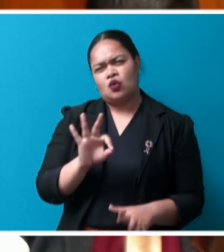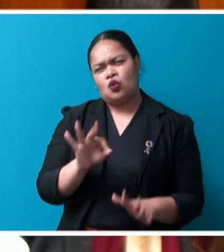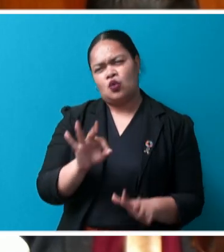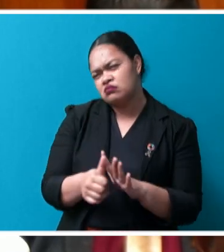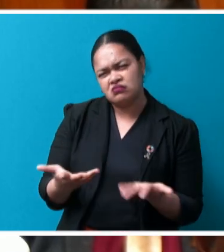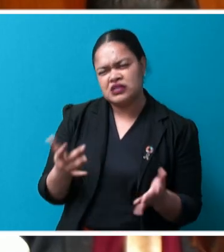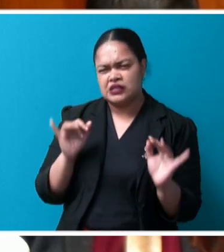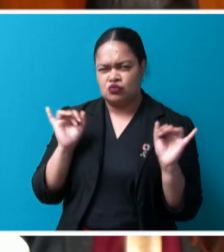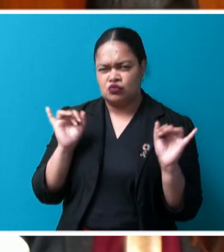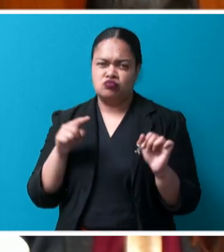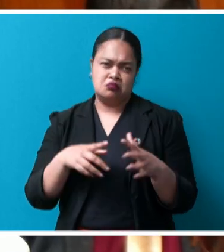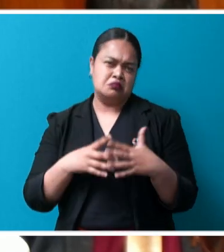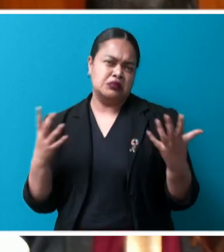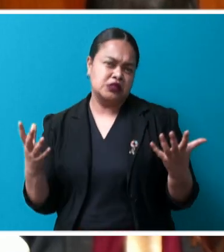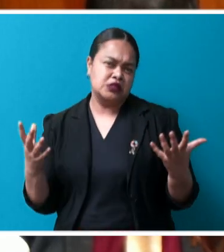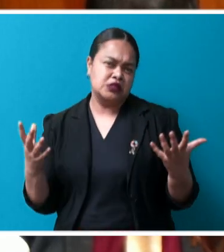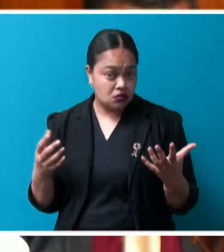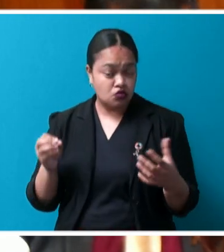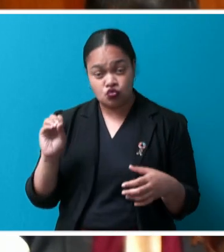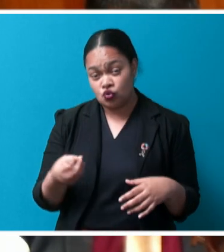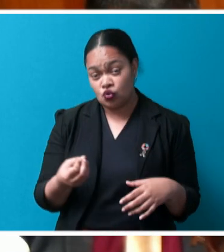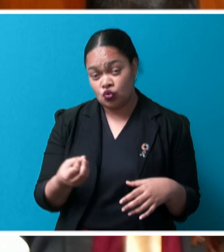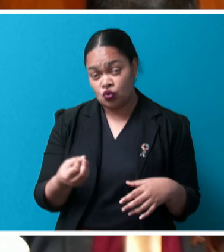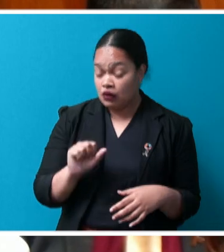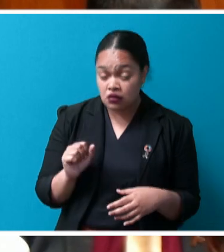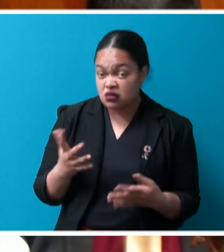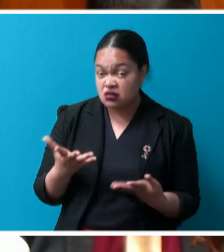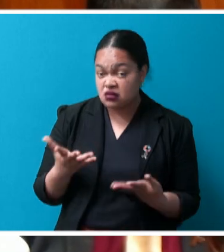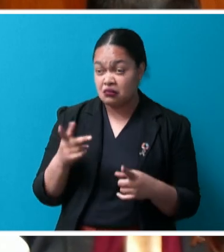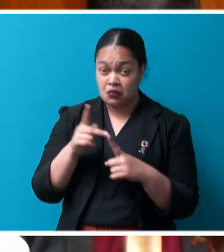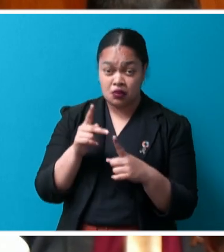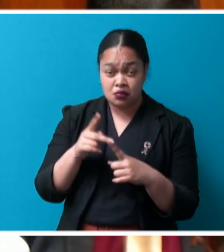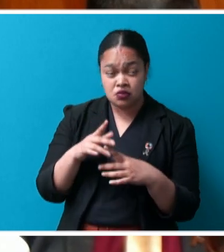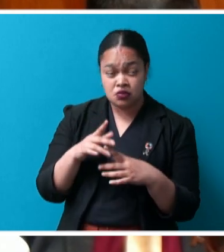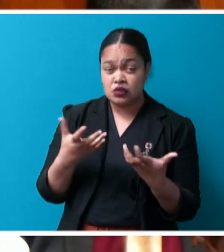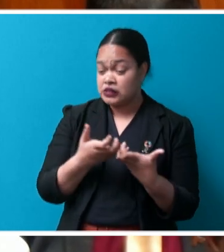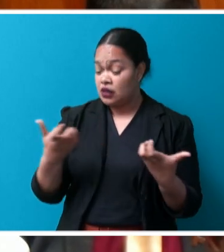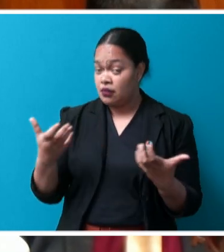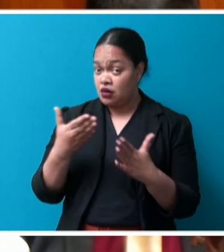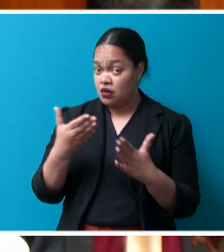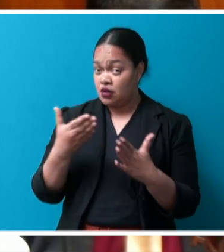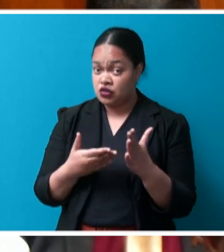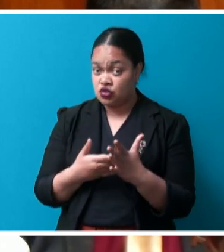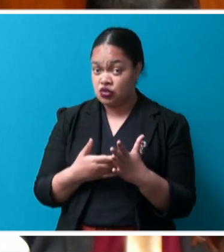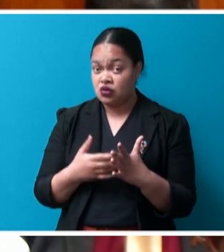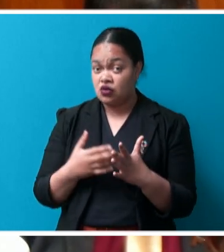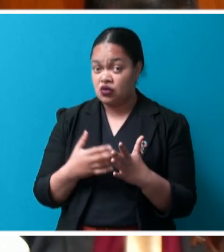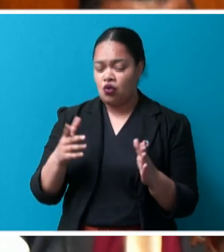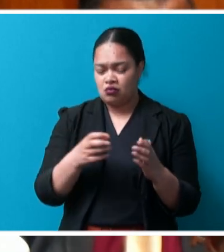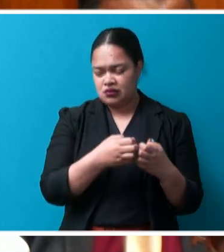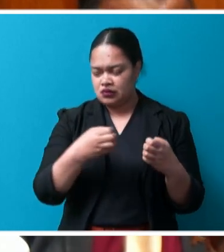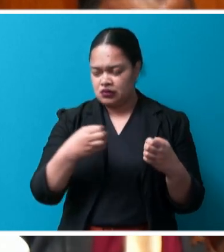actually visit. So is there any intentions to have a separate project just to improve the waiting area for the